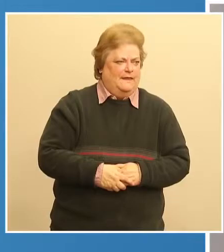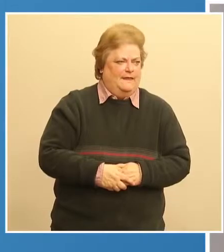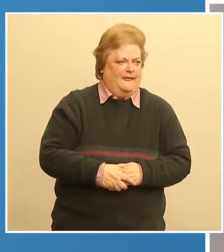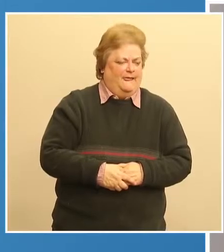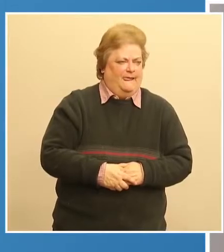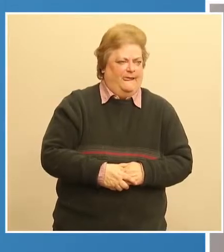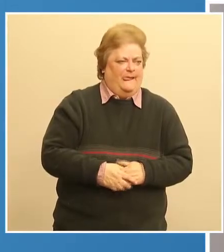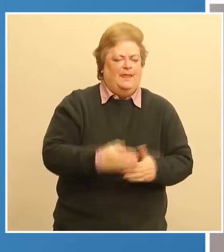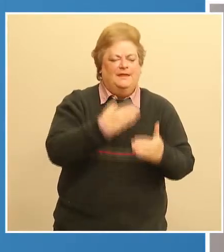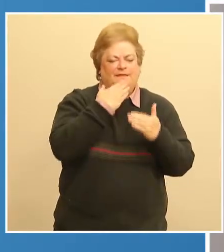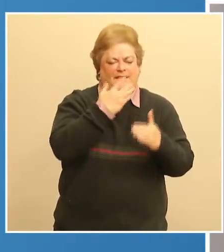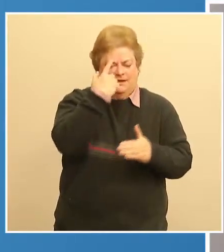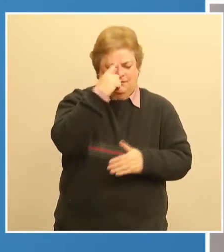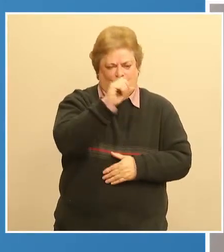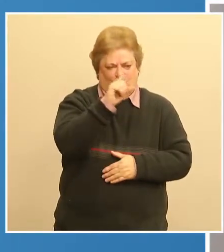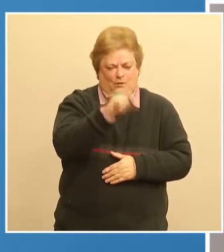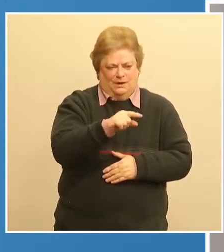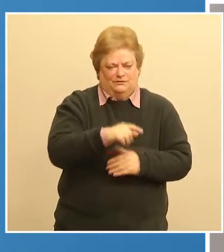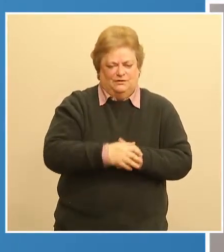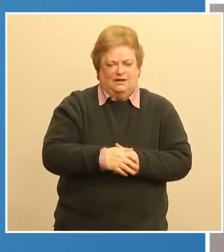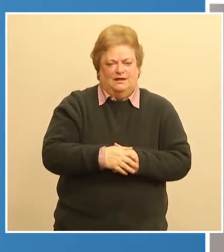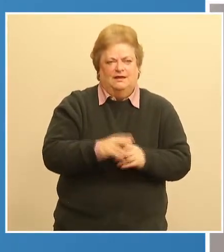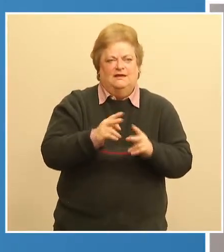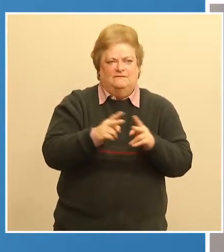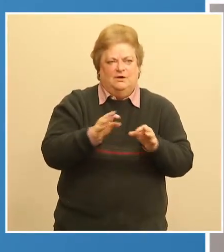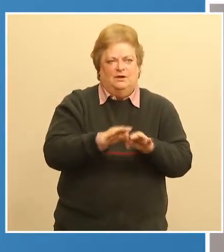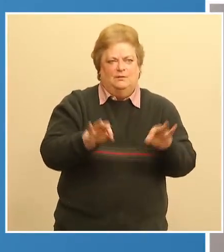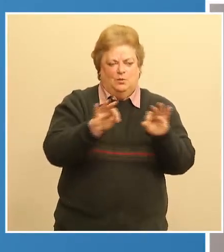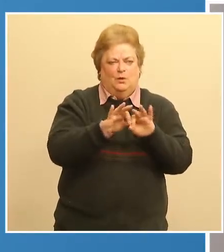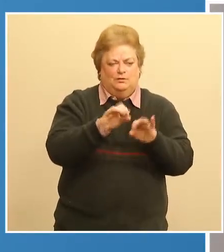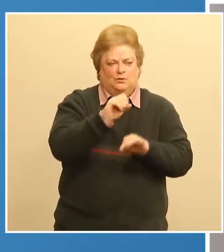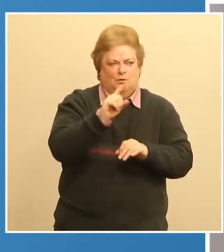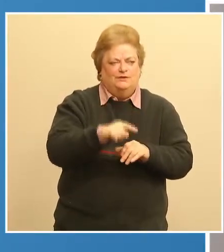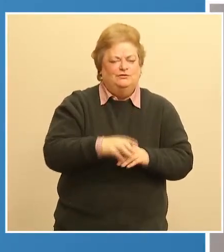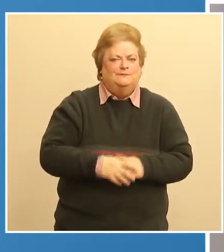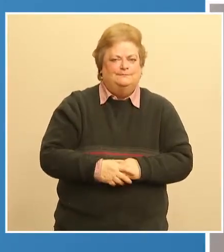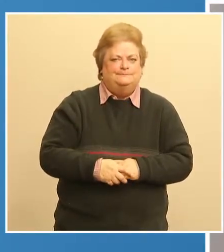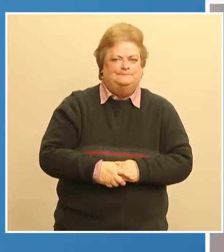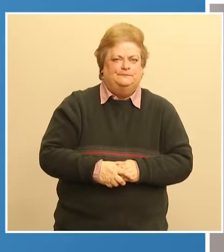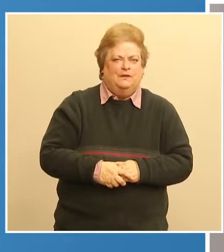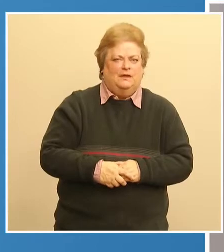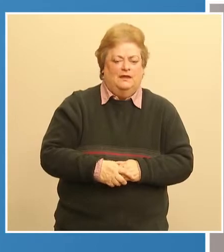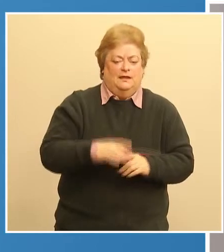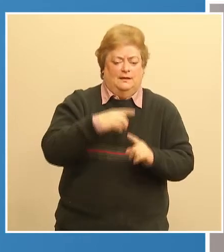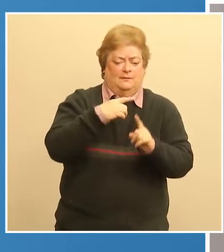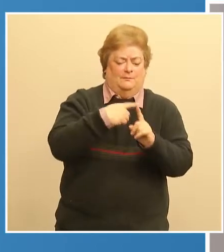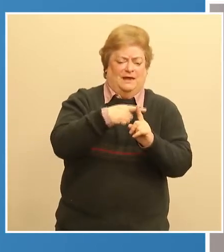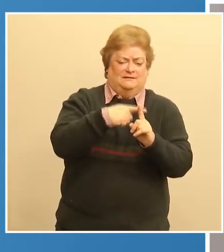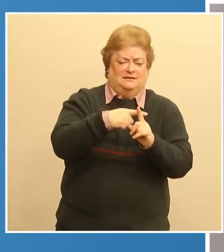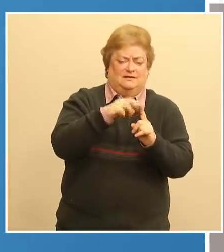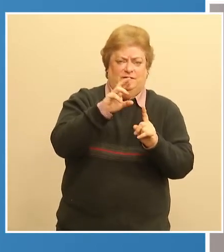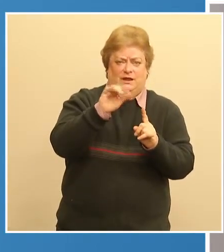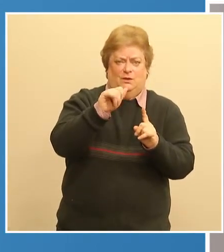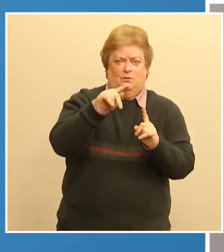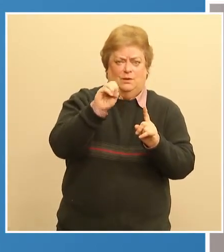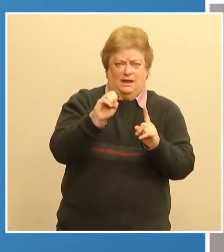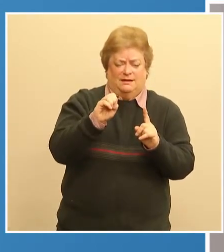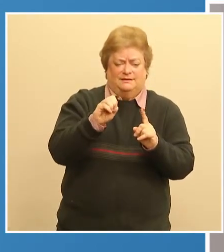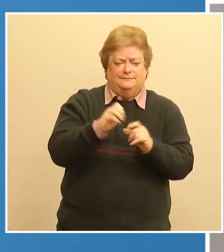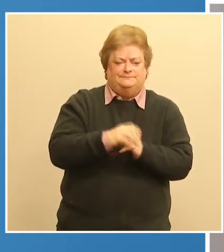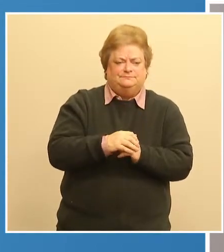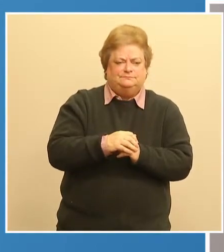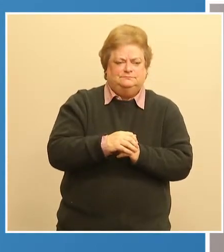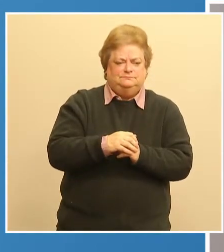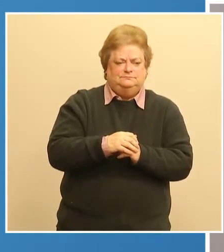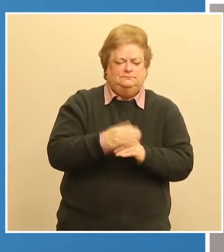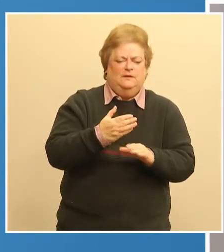All right, thanks for your question, Riley. It's definitely an important one. So the positivity rate,